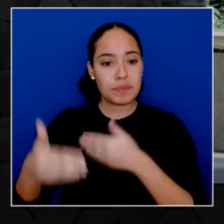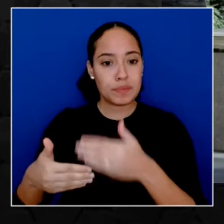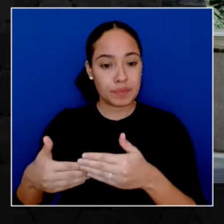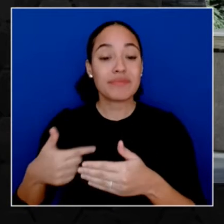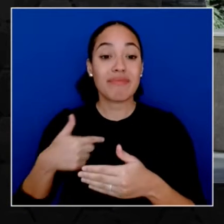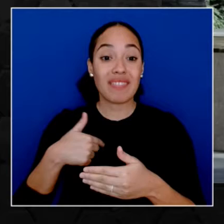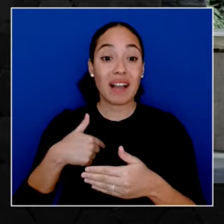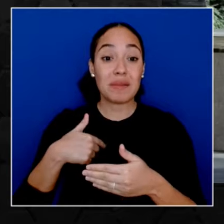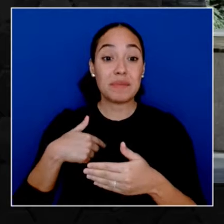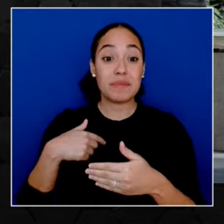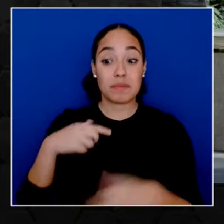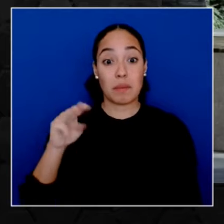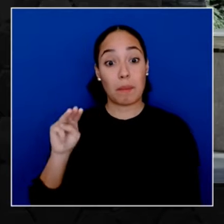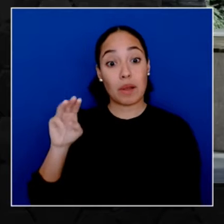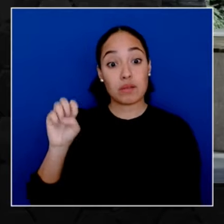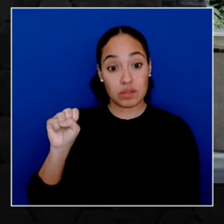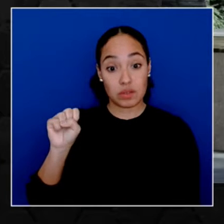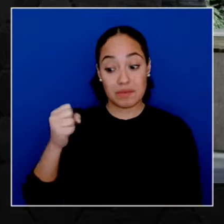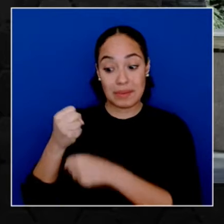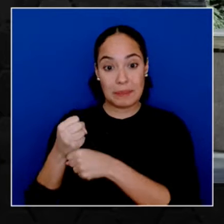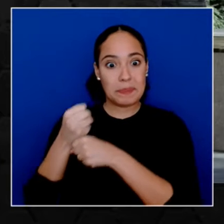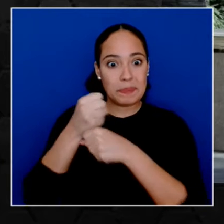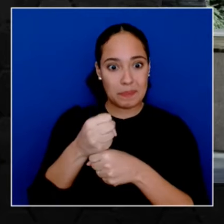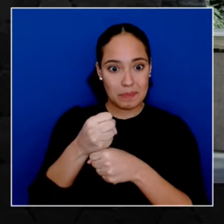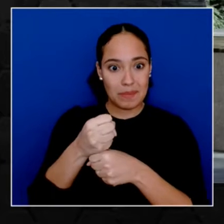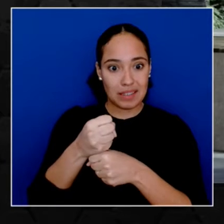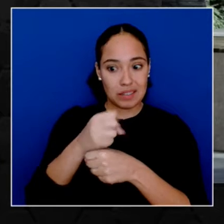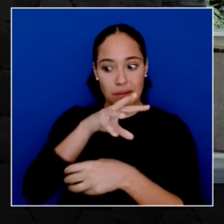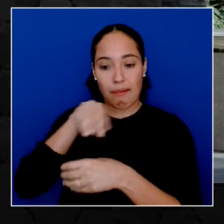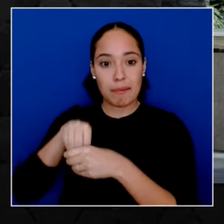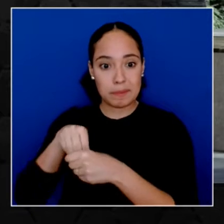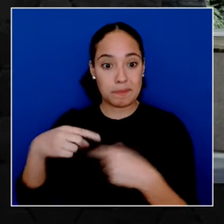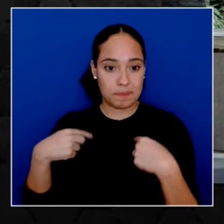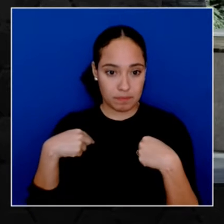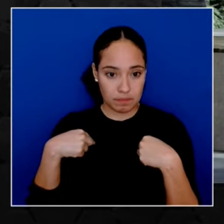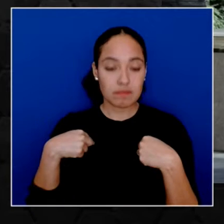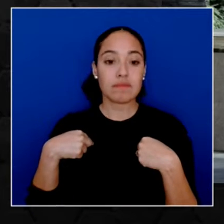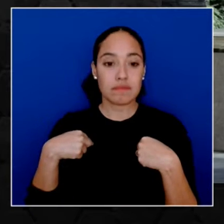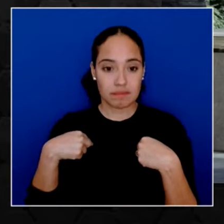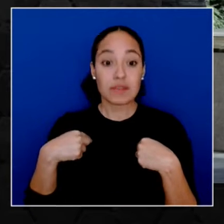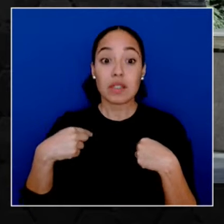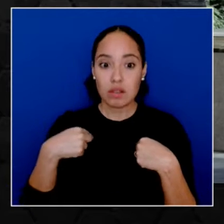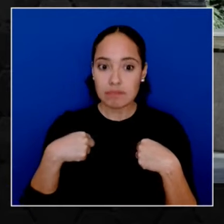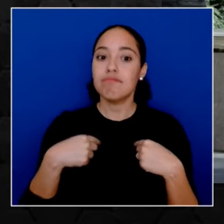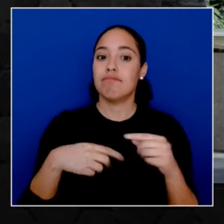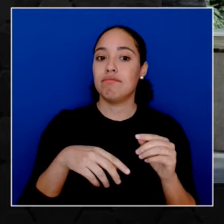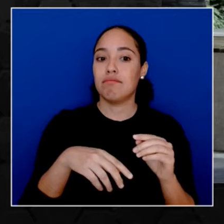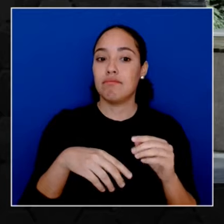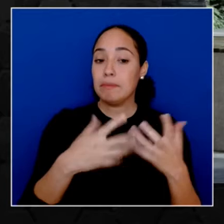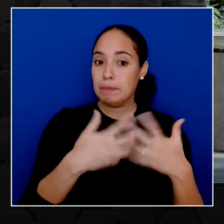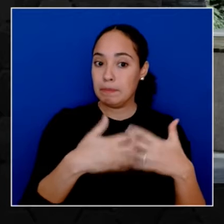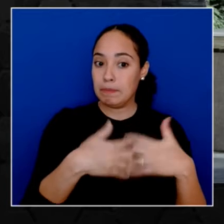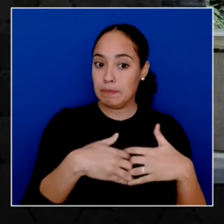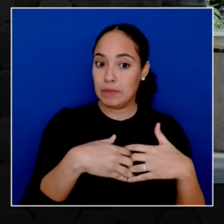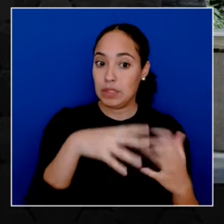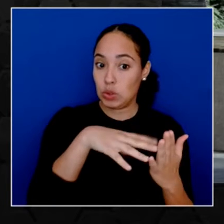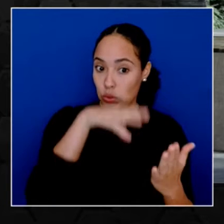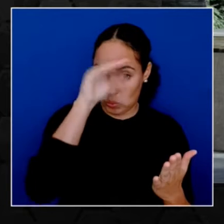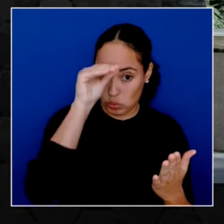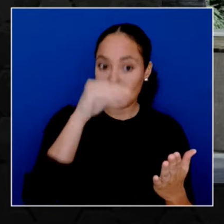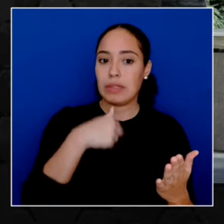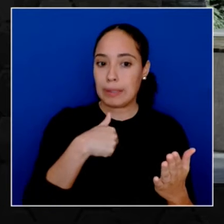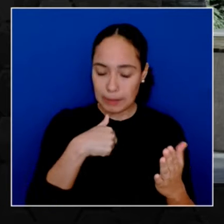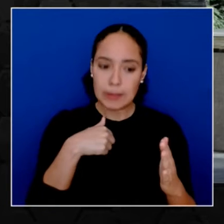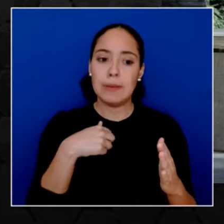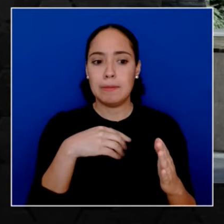community that my interest in AI and machine learning ignited. So before I became Microsoft Learn Student Ambassador,